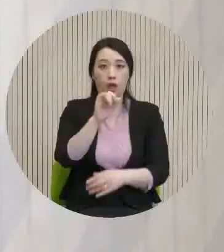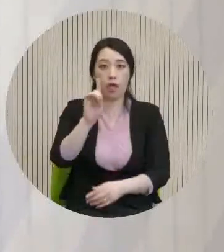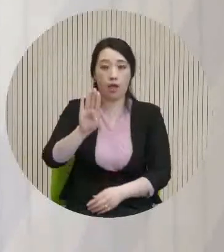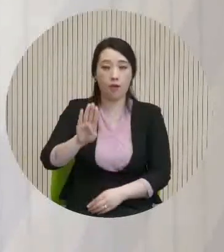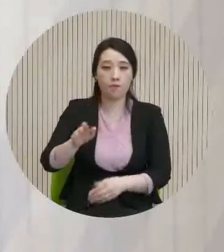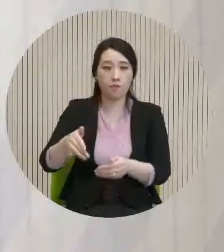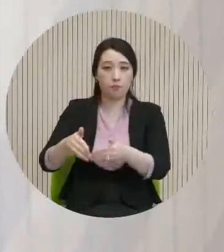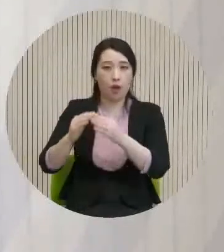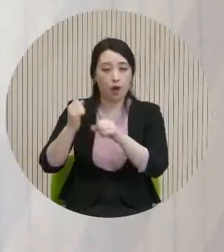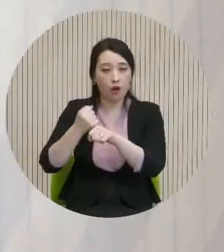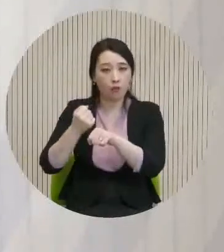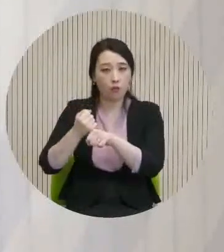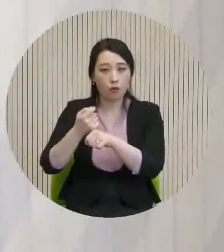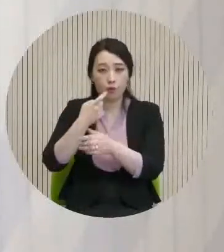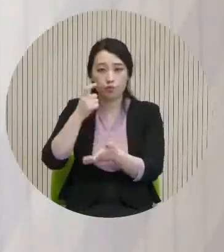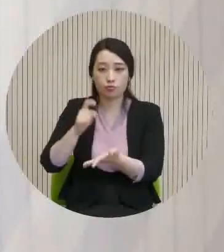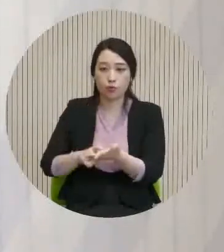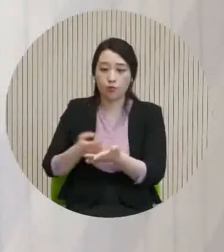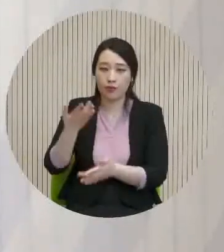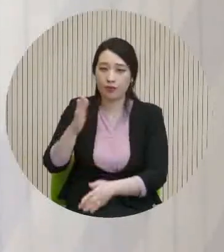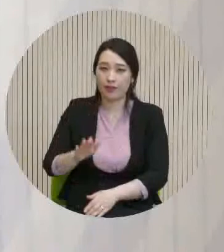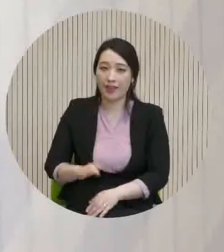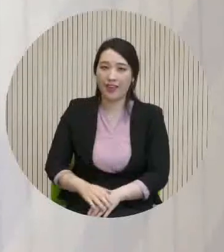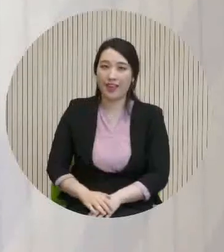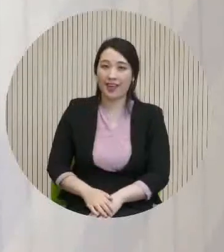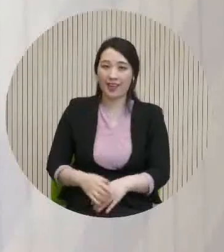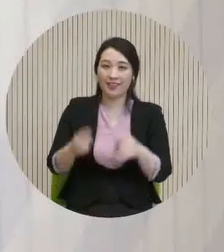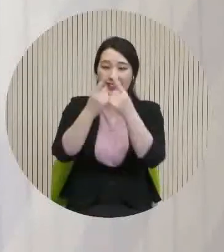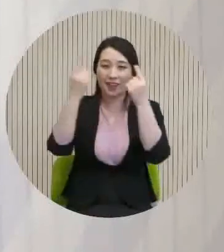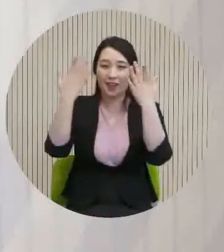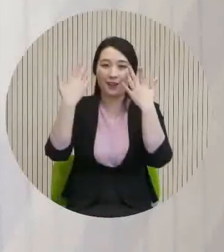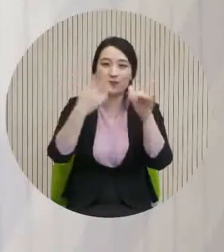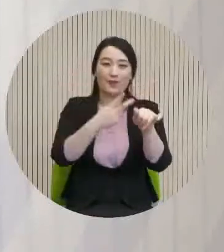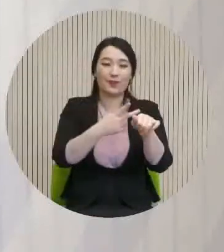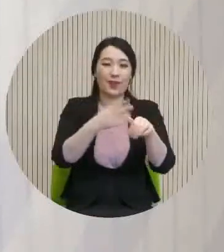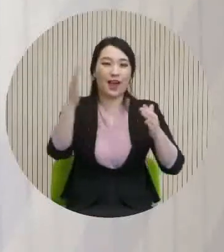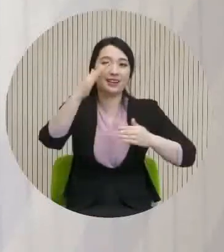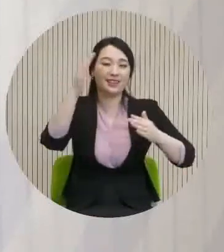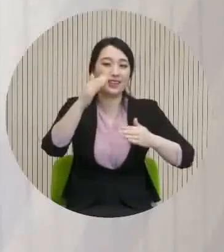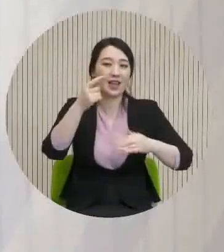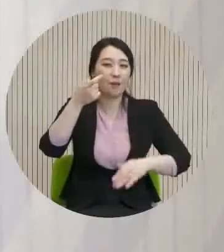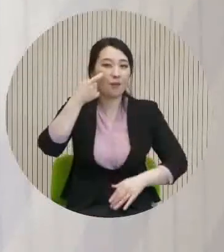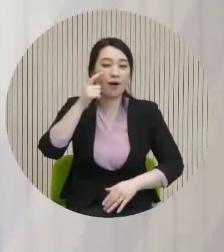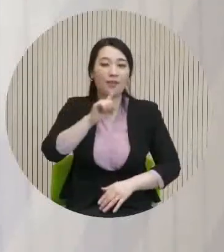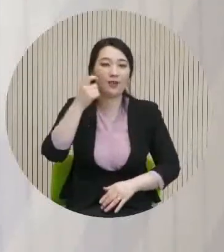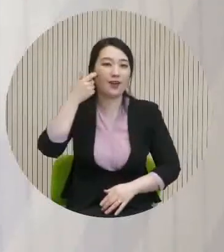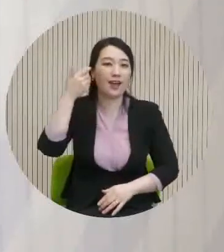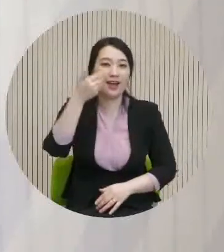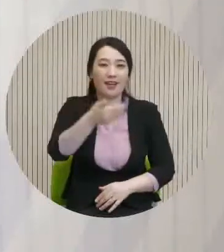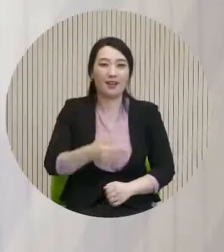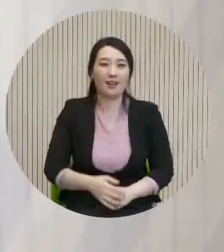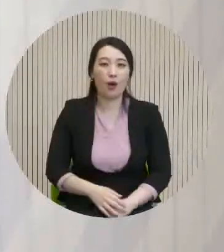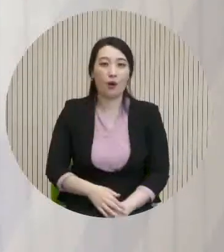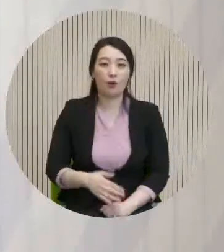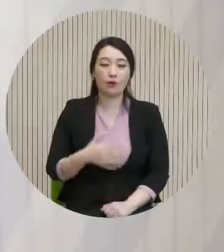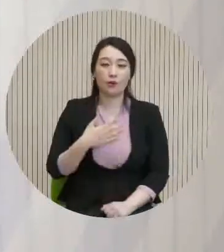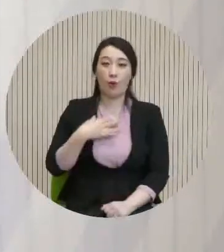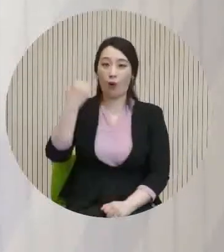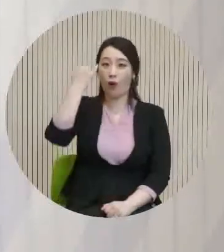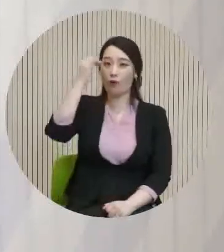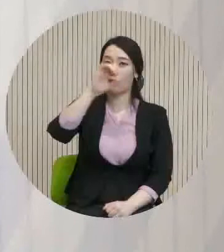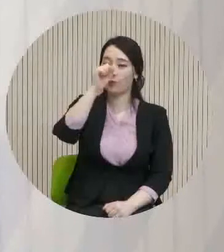school students and high school students find it very easy to make the applications. And there were some suggestions that the students of the university